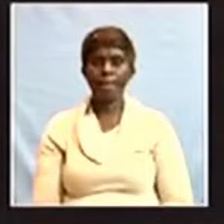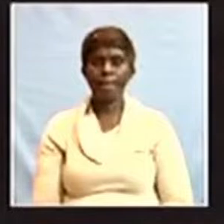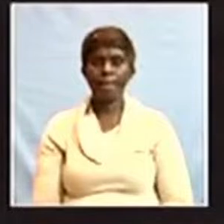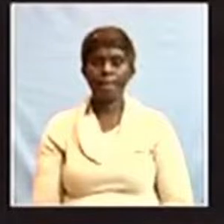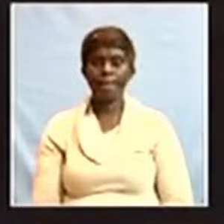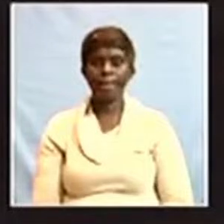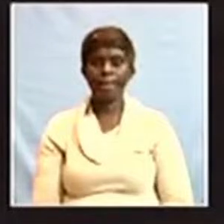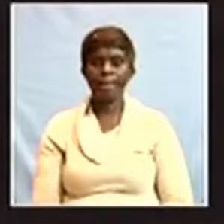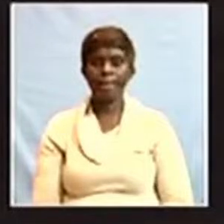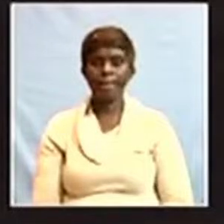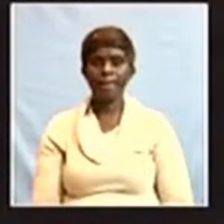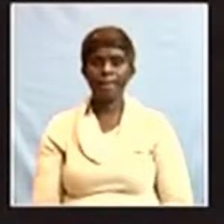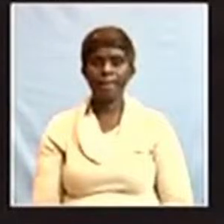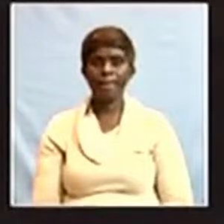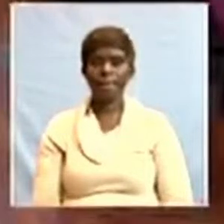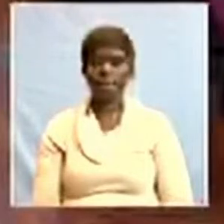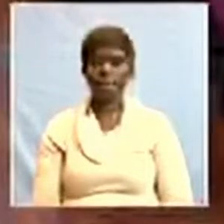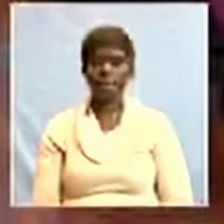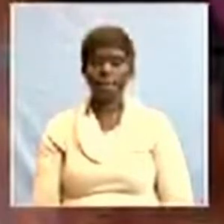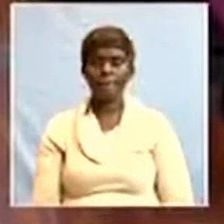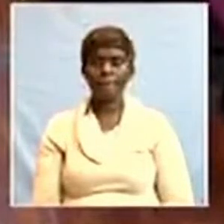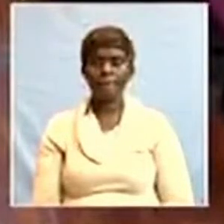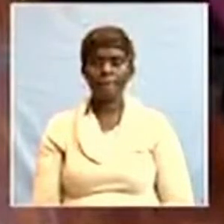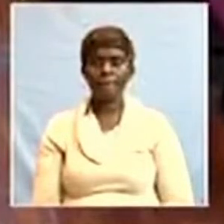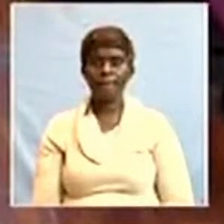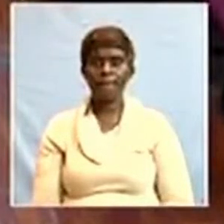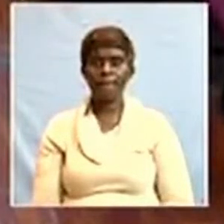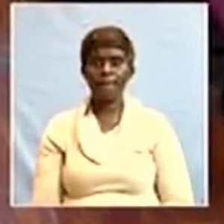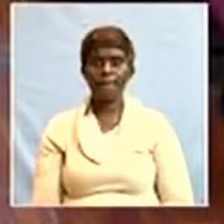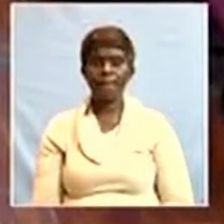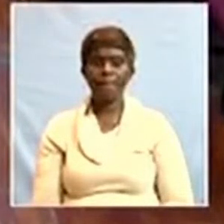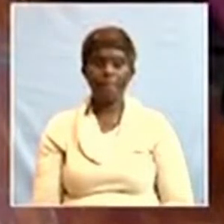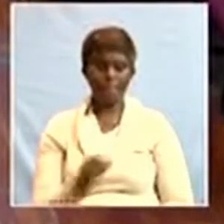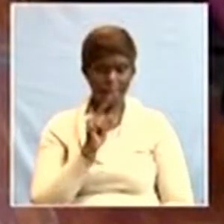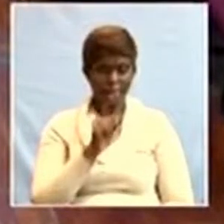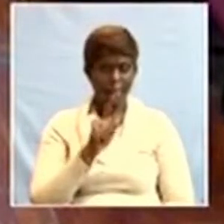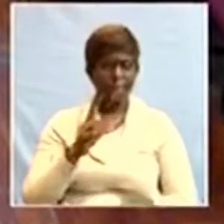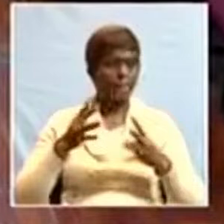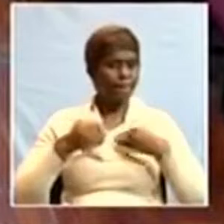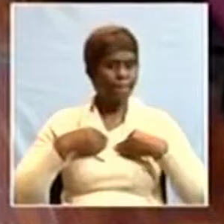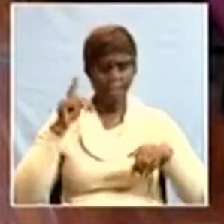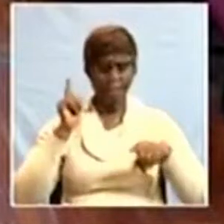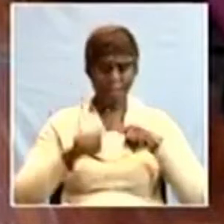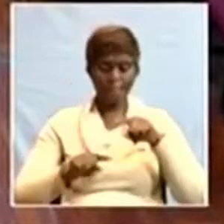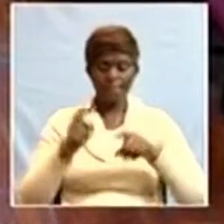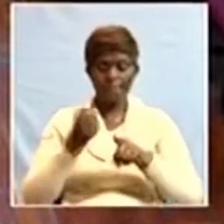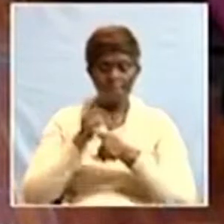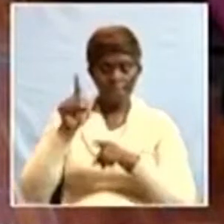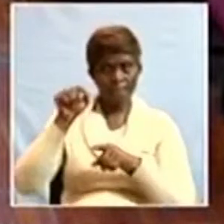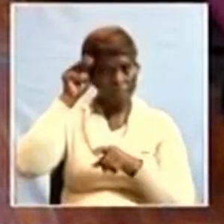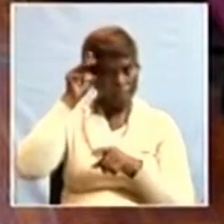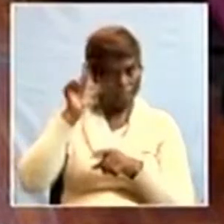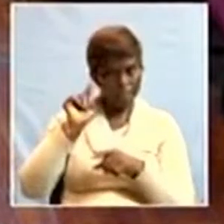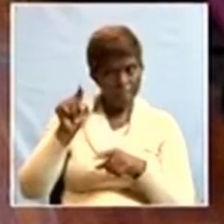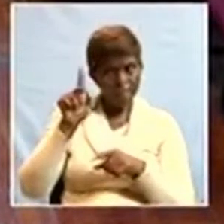maybe under normal circumstances, this is a very unacceptable submission from your ministry